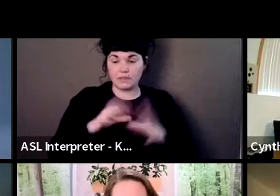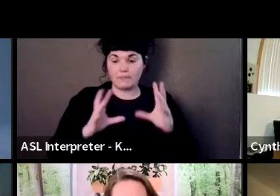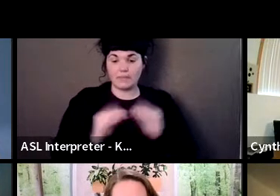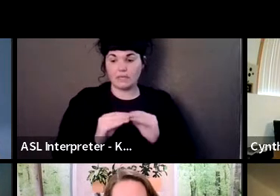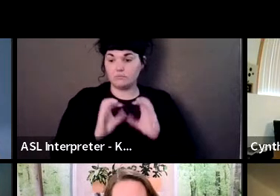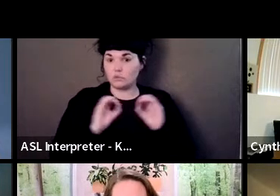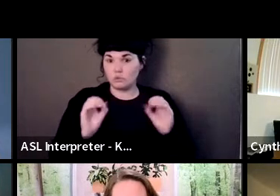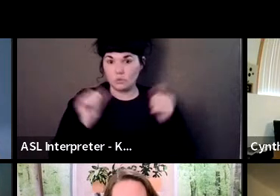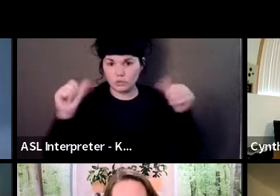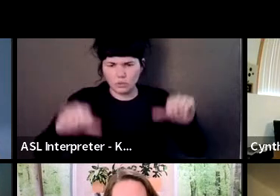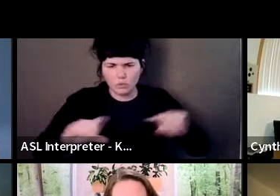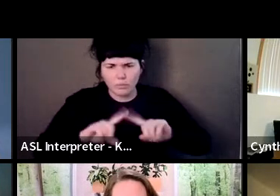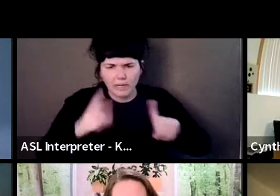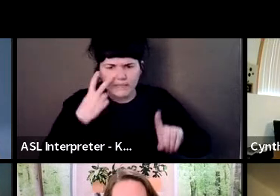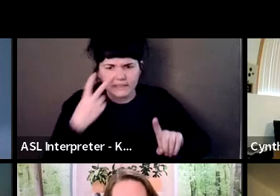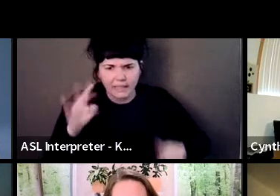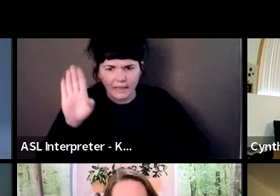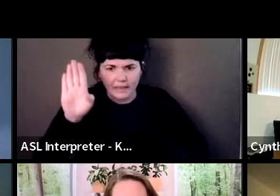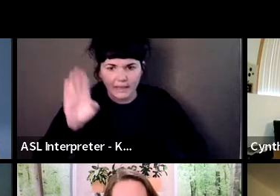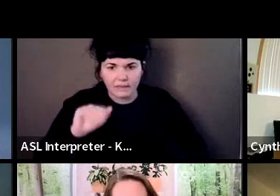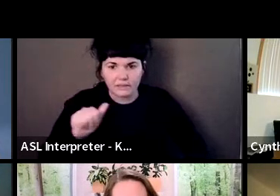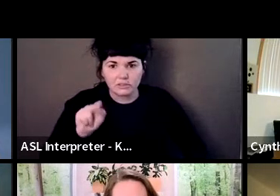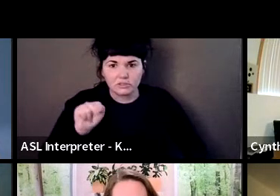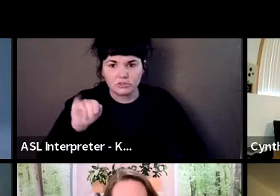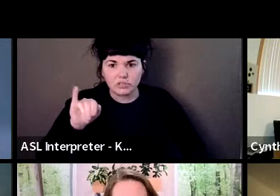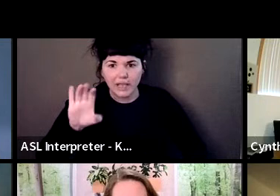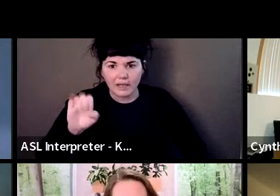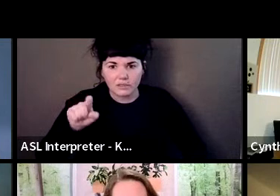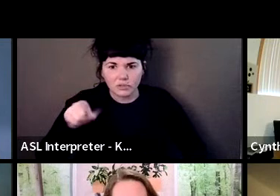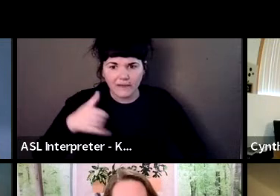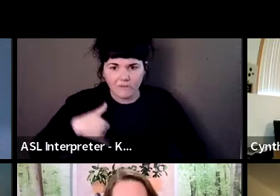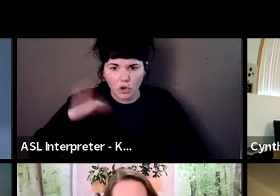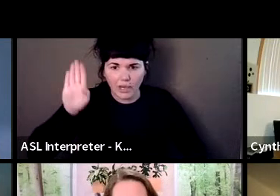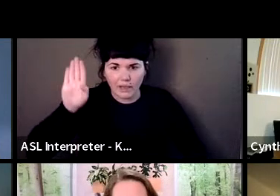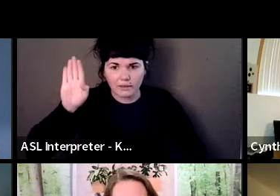except I do see a hand. Janice, is that your hand for